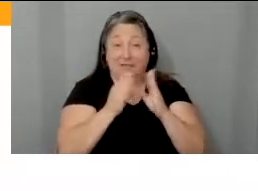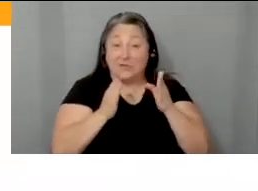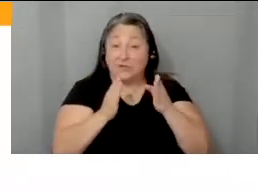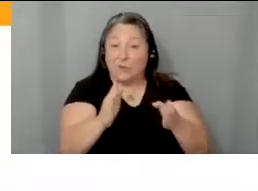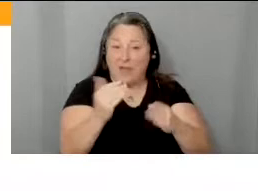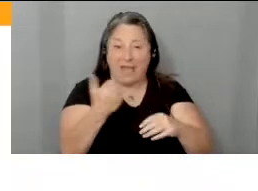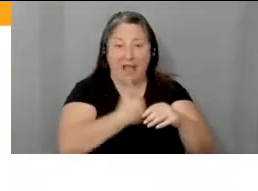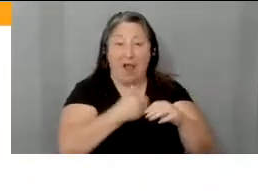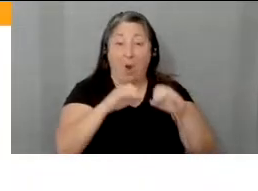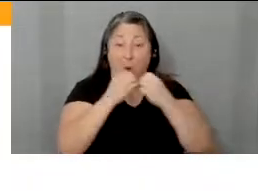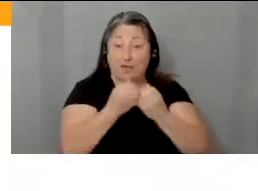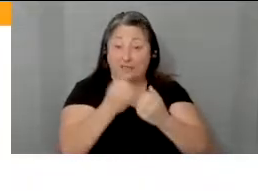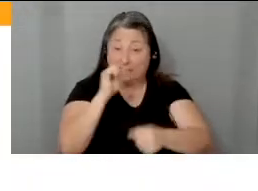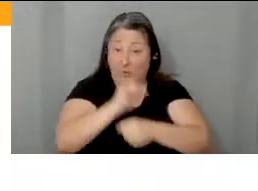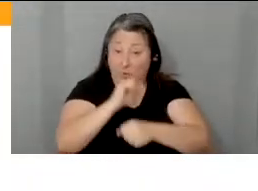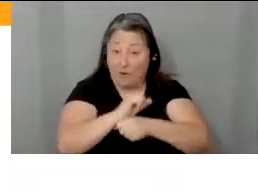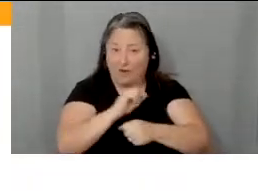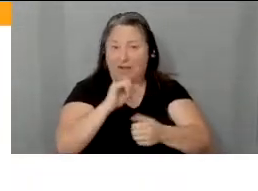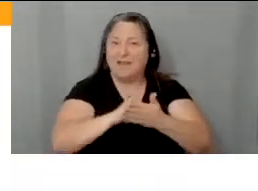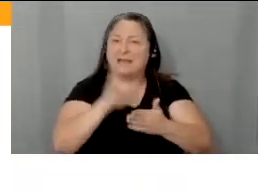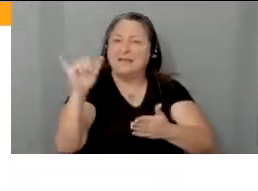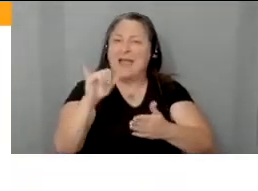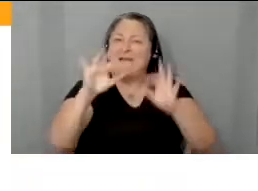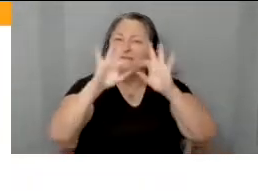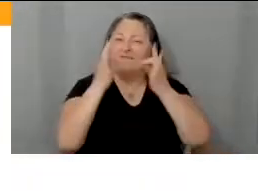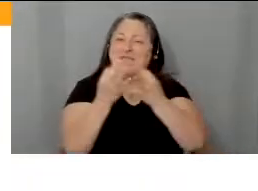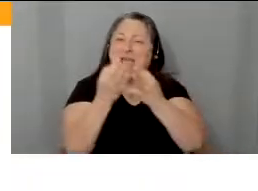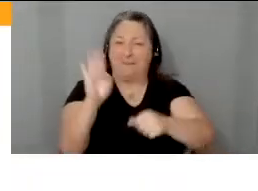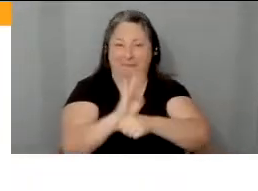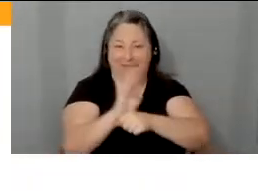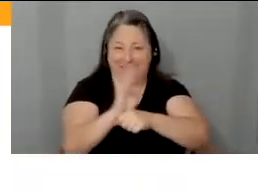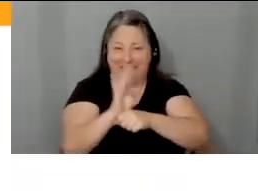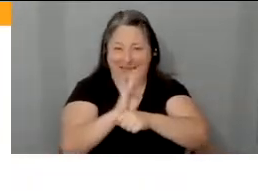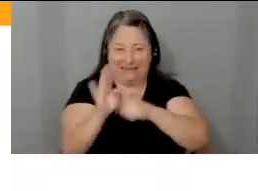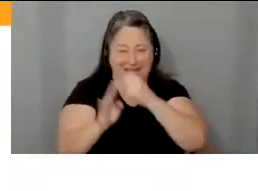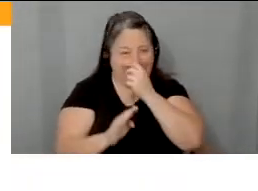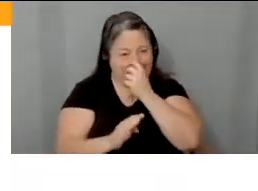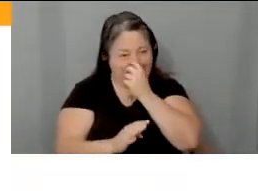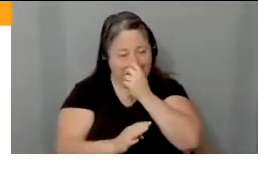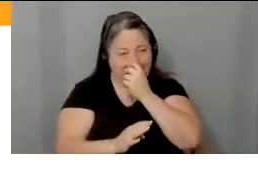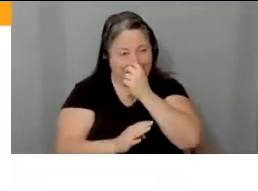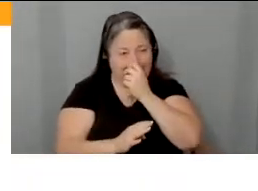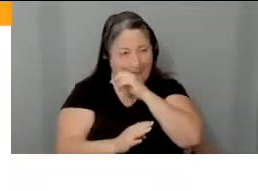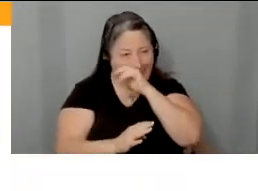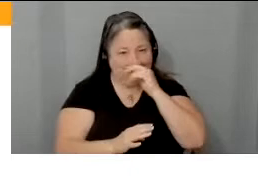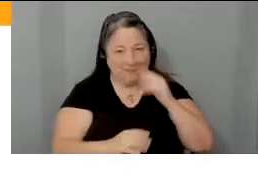that is indicative of a family business. And so next slide, please.